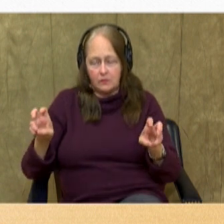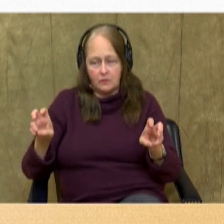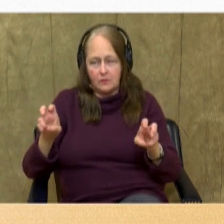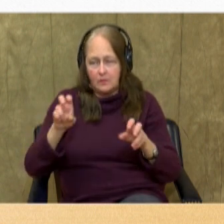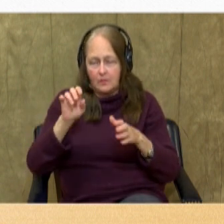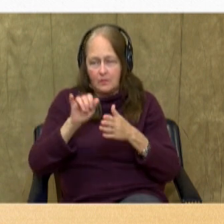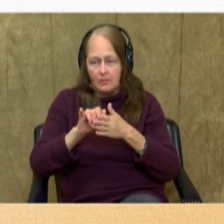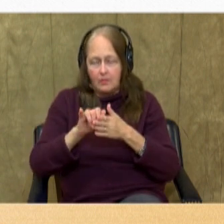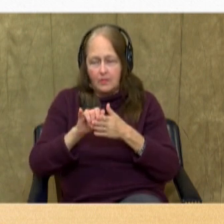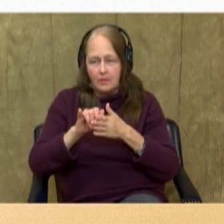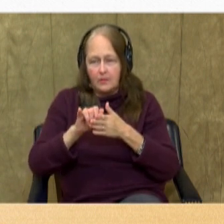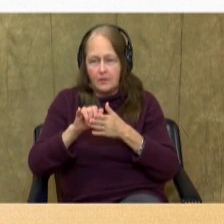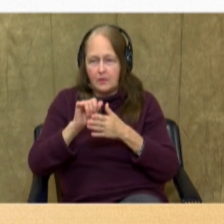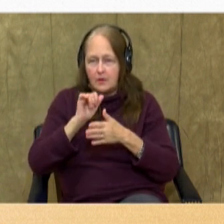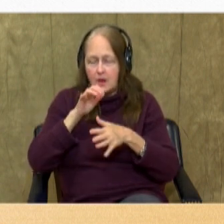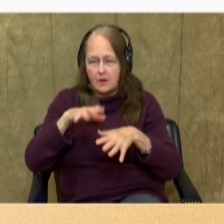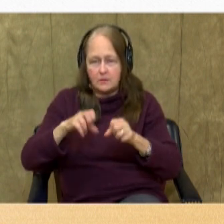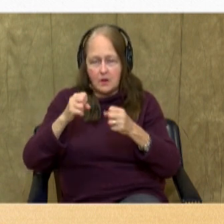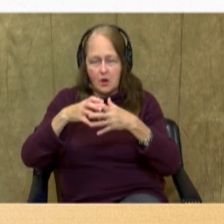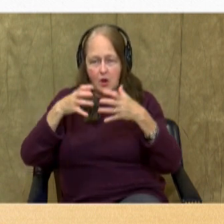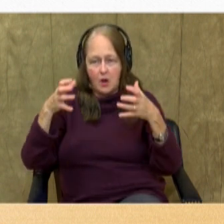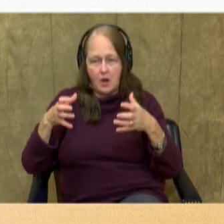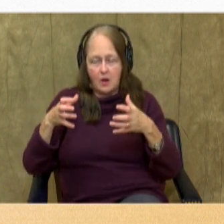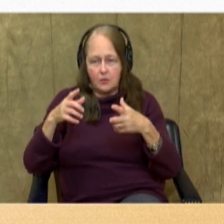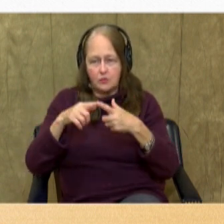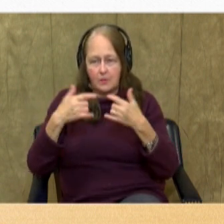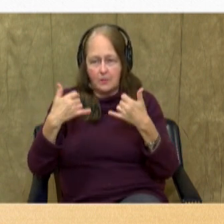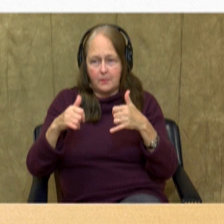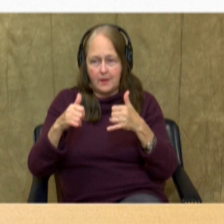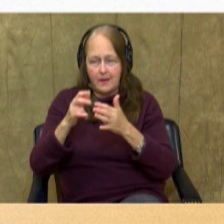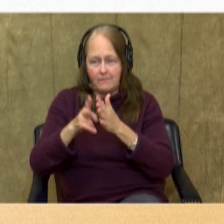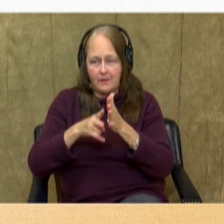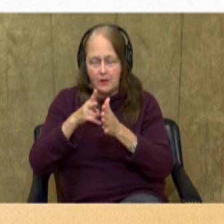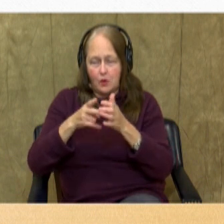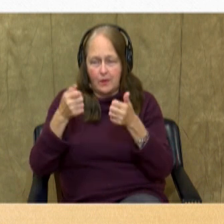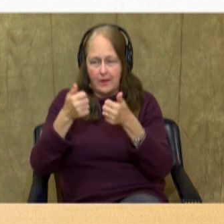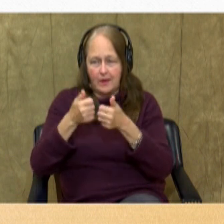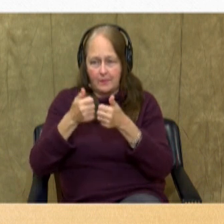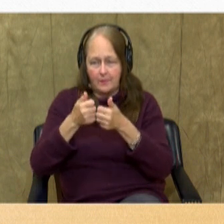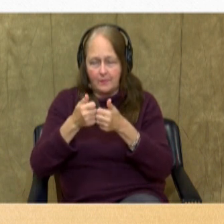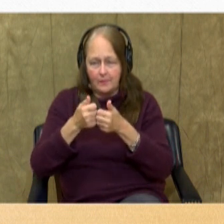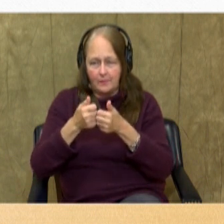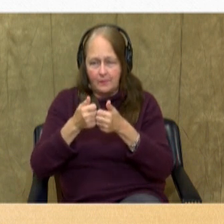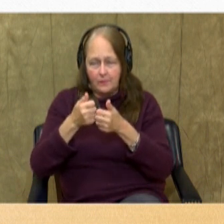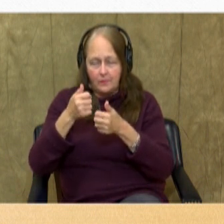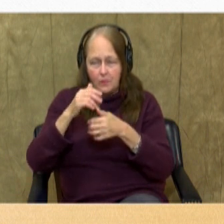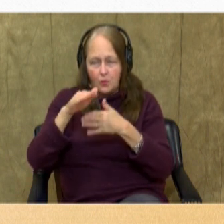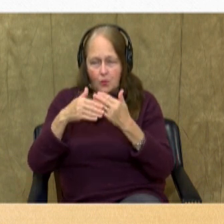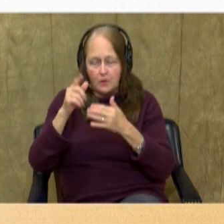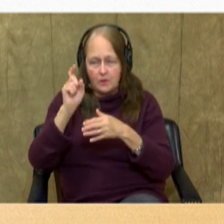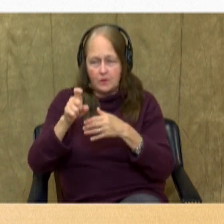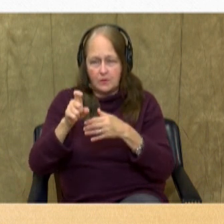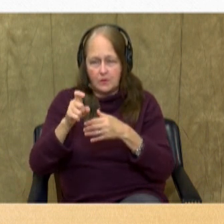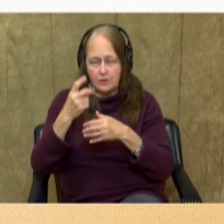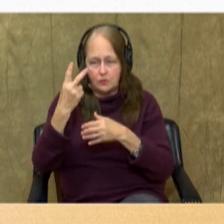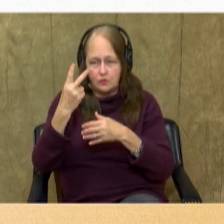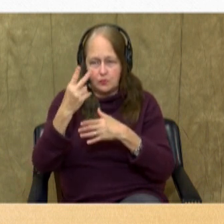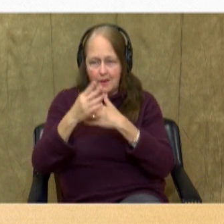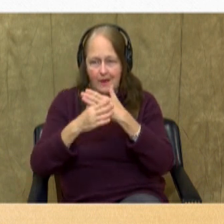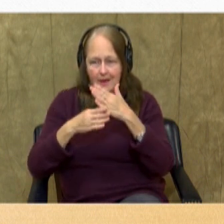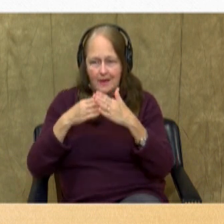around. It doesn't take a lot of effort to play a video game. All you need is 2